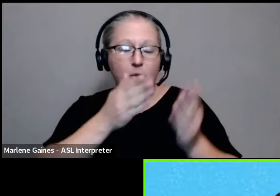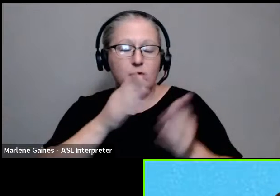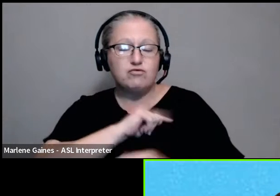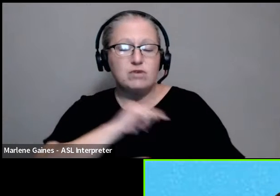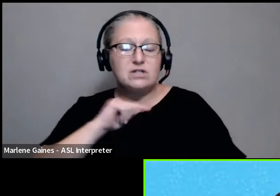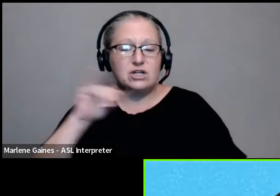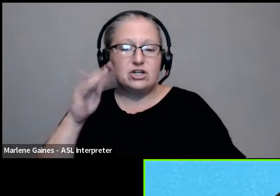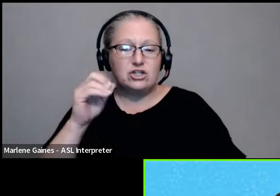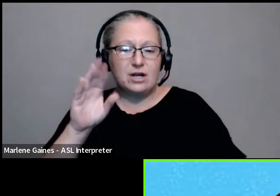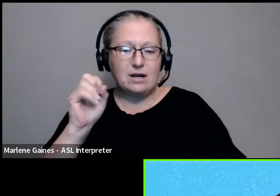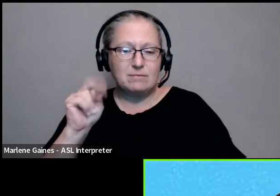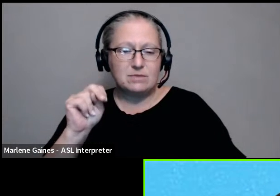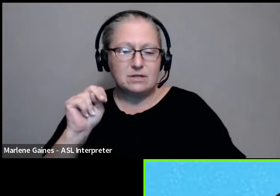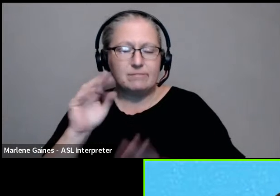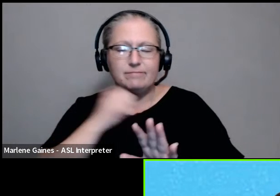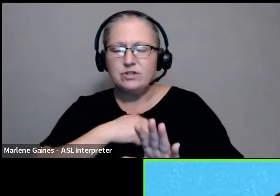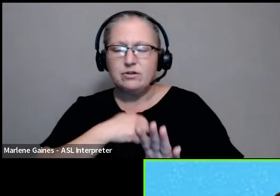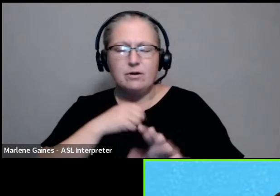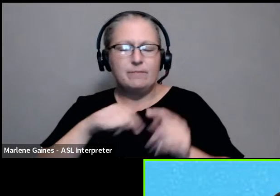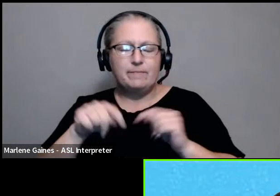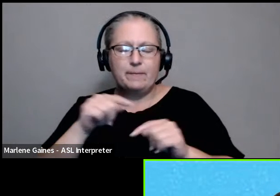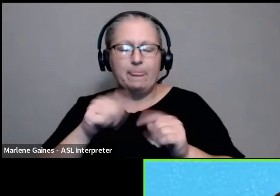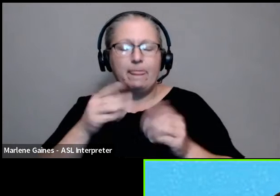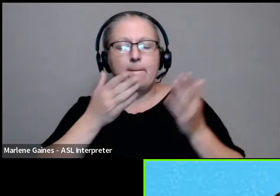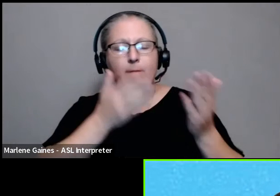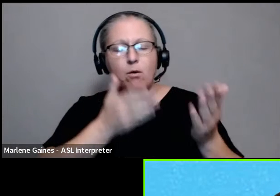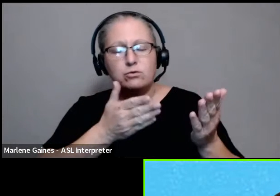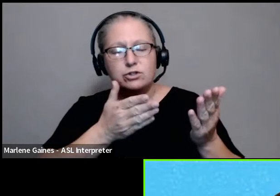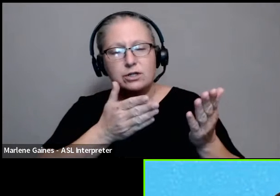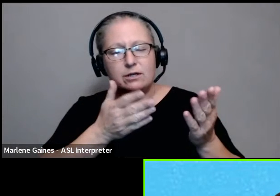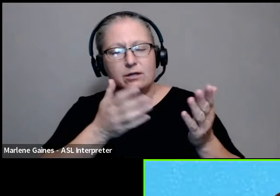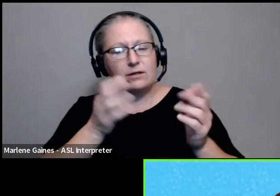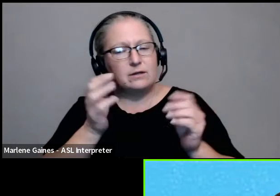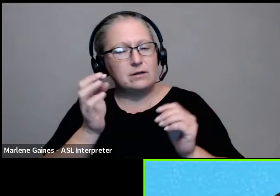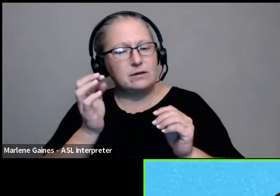and I'm sorry, it was upon the motion.